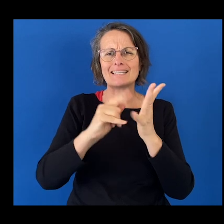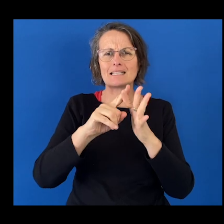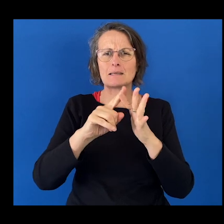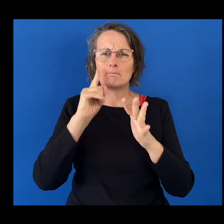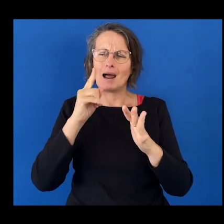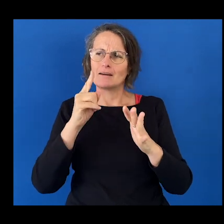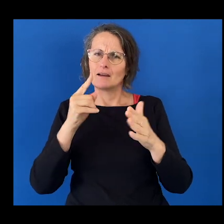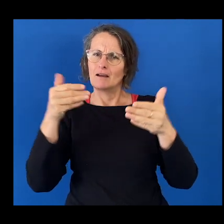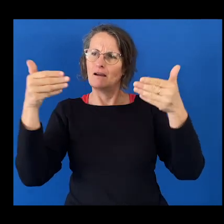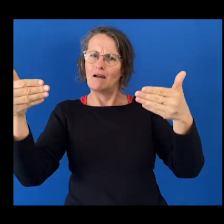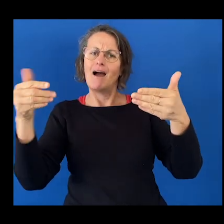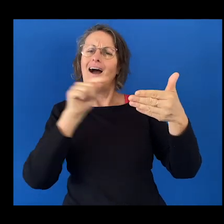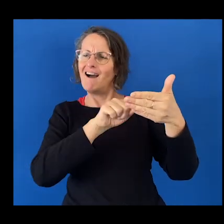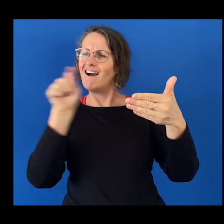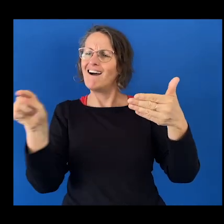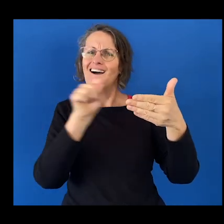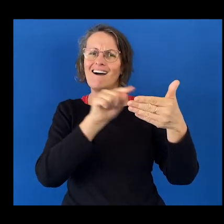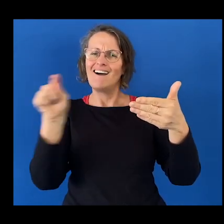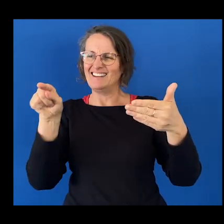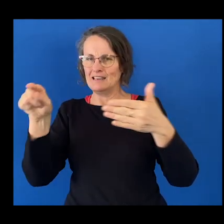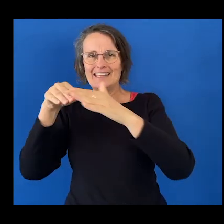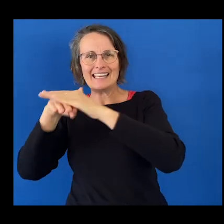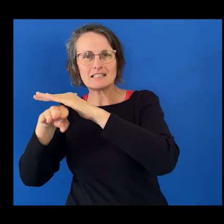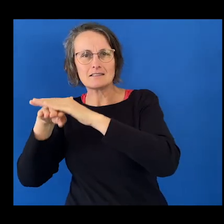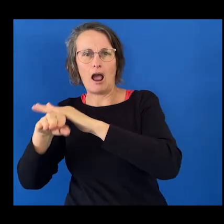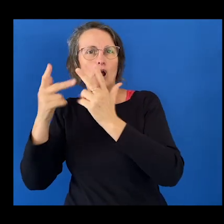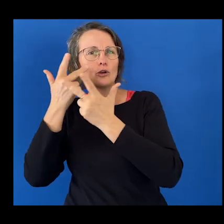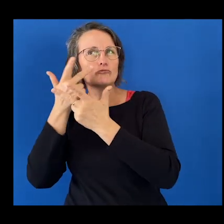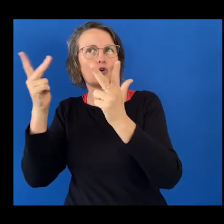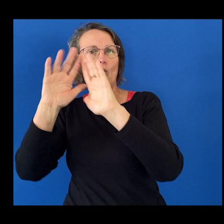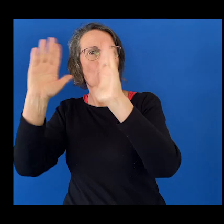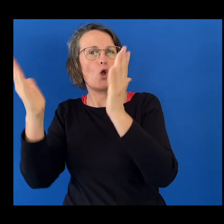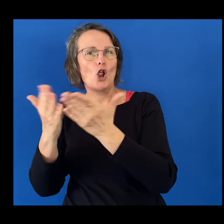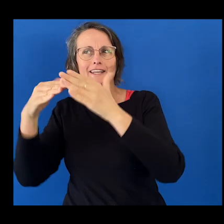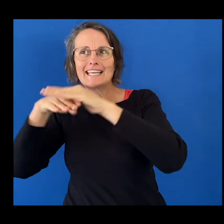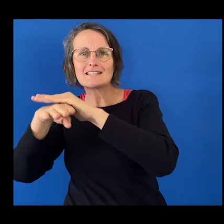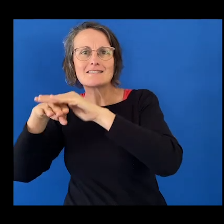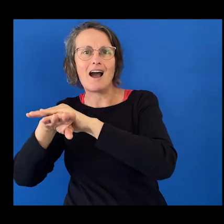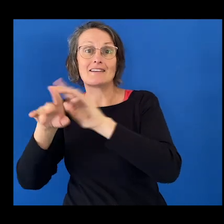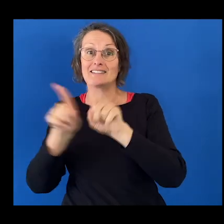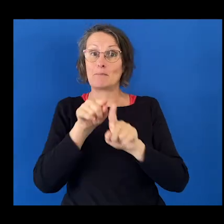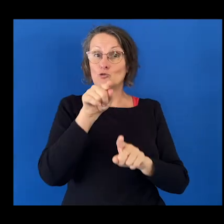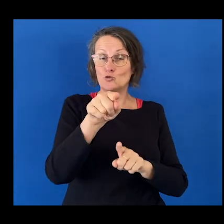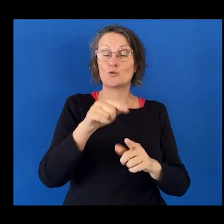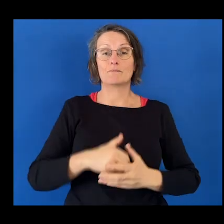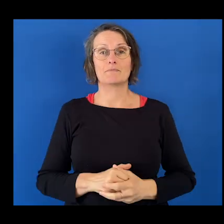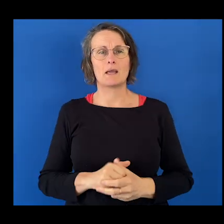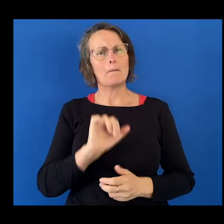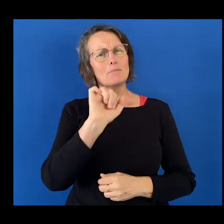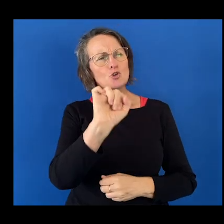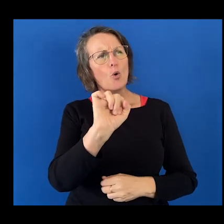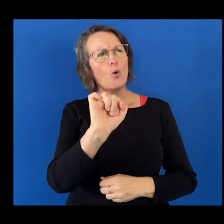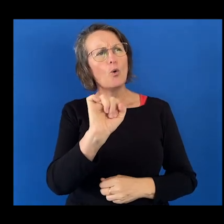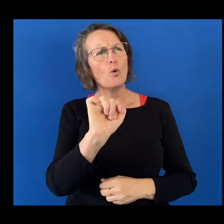time trying to represent this interior world. Your images, though, are quite